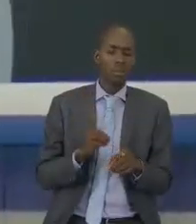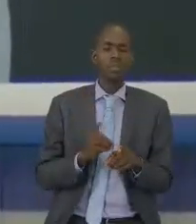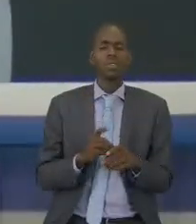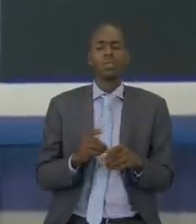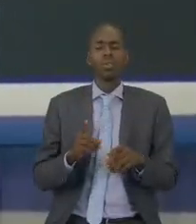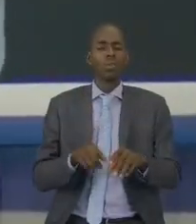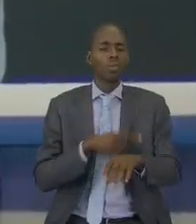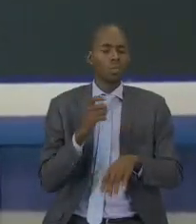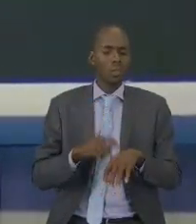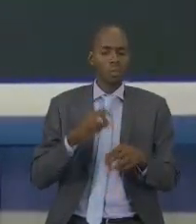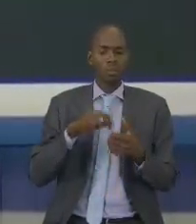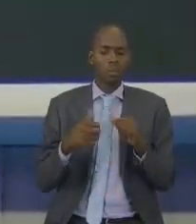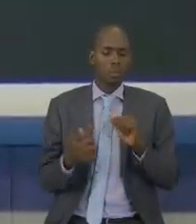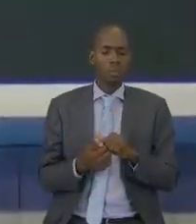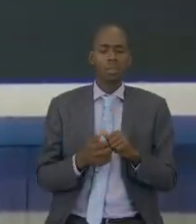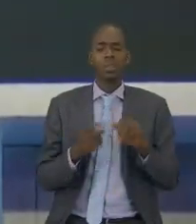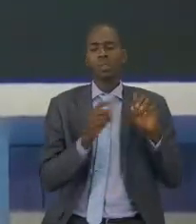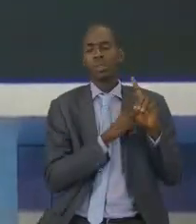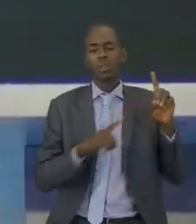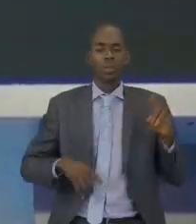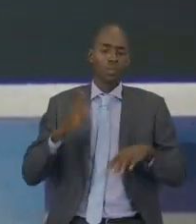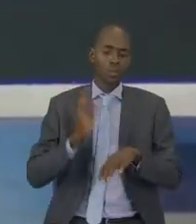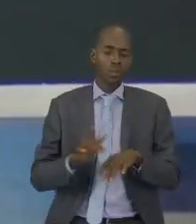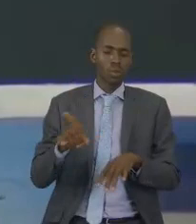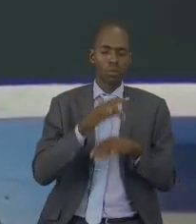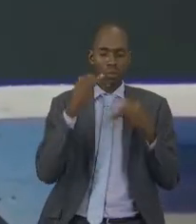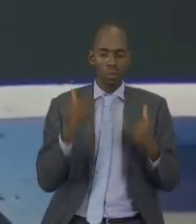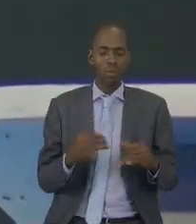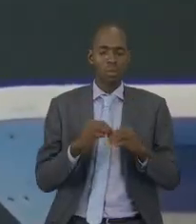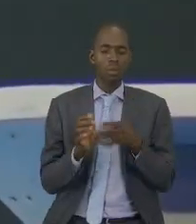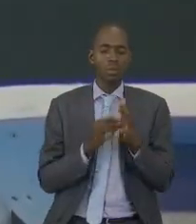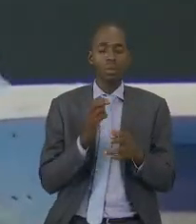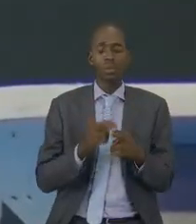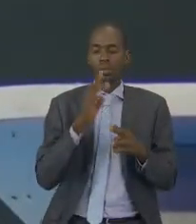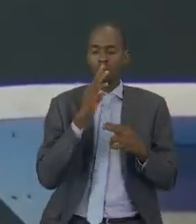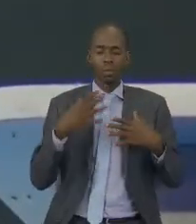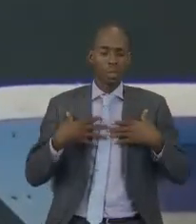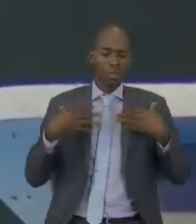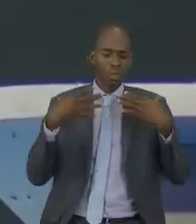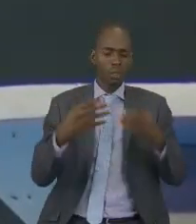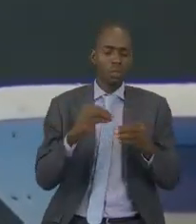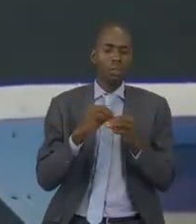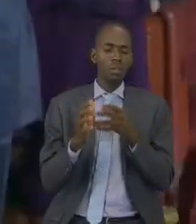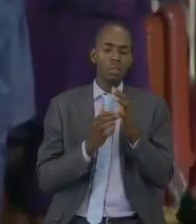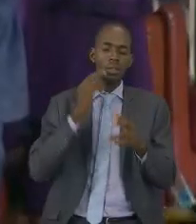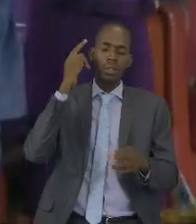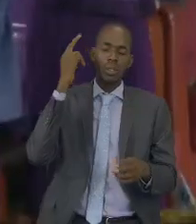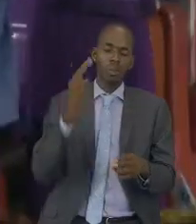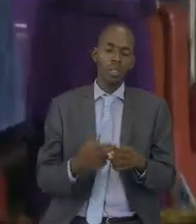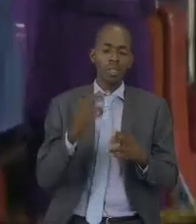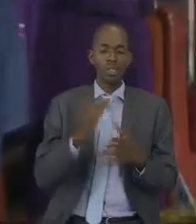long-standing problem, the Lord touch you right now. Be healed in Jesus'